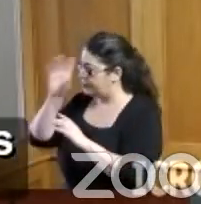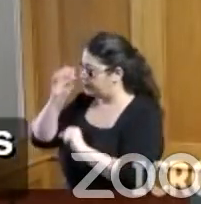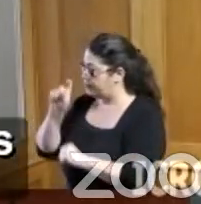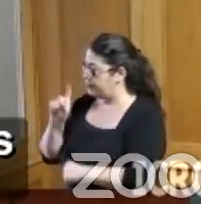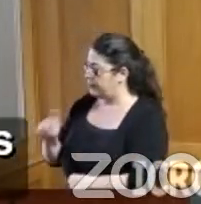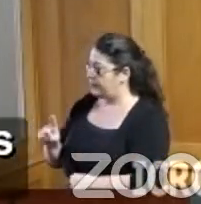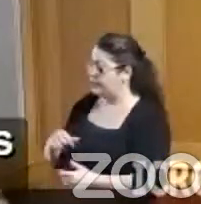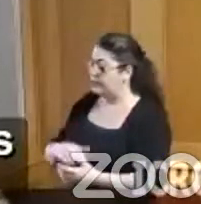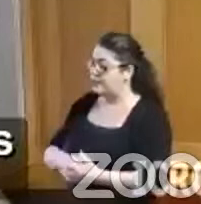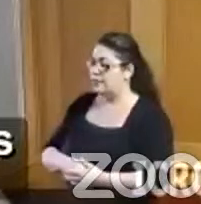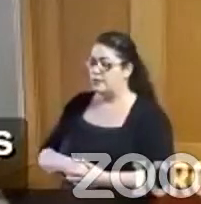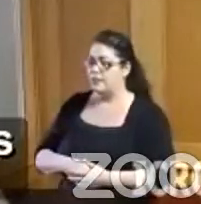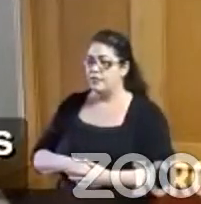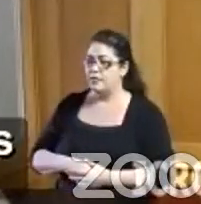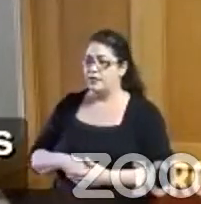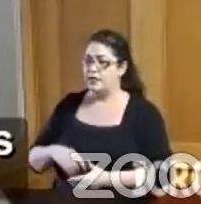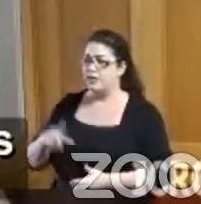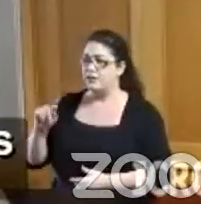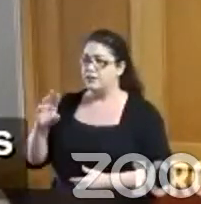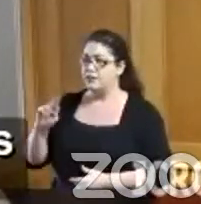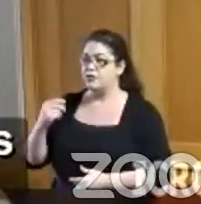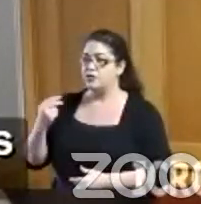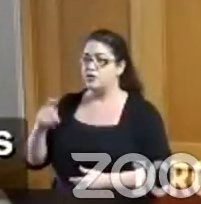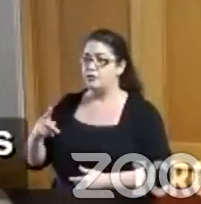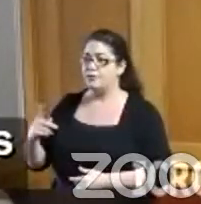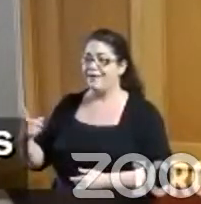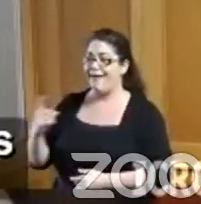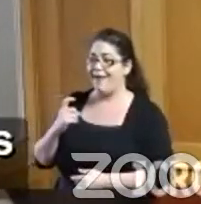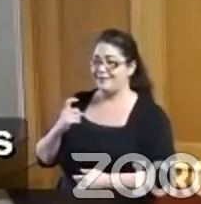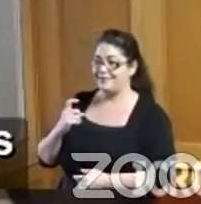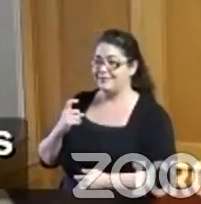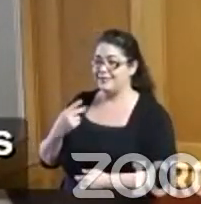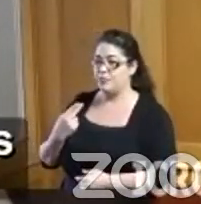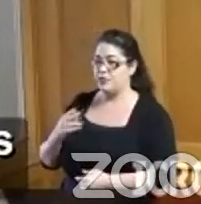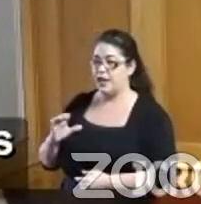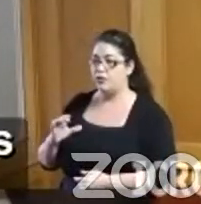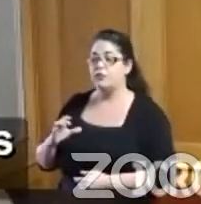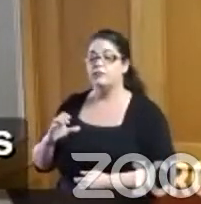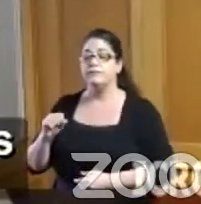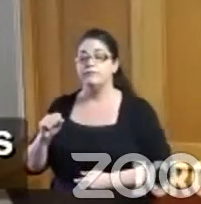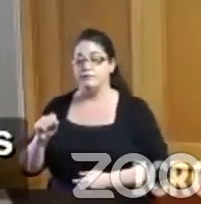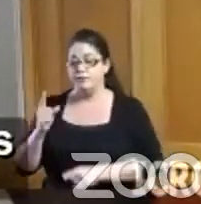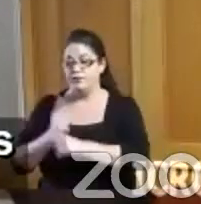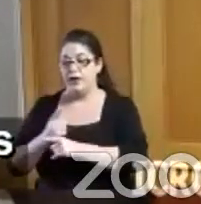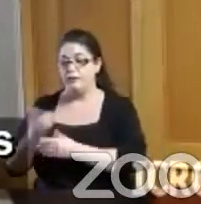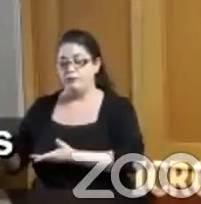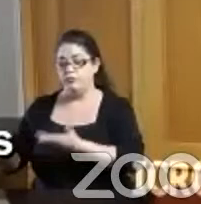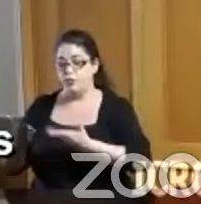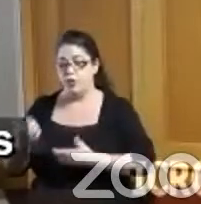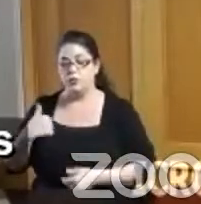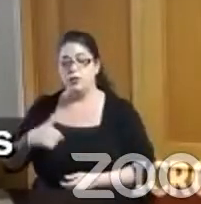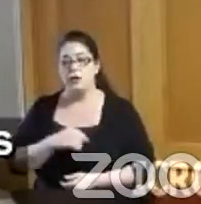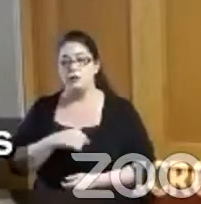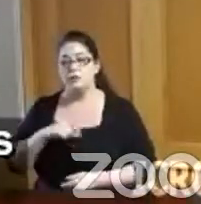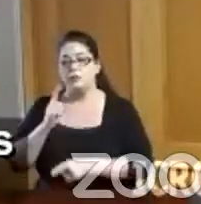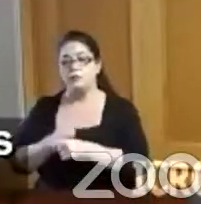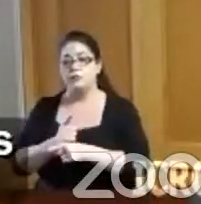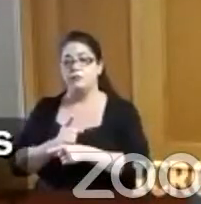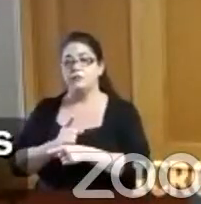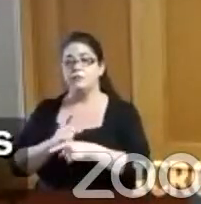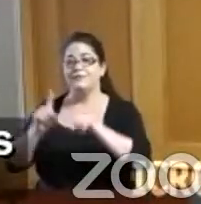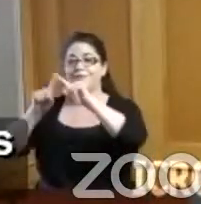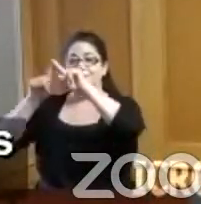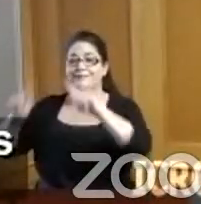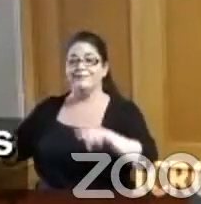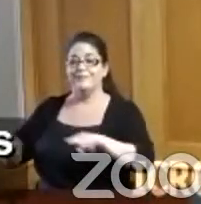itself, Eric, approached Hamilton County? Was that it is the correct. Residents? That's correct. They bring that to us. Mm-hmm. This is a signage